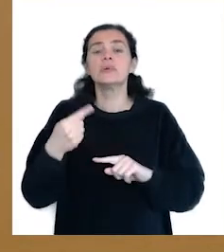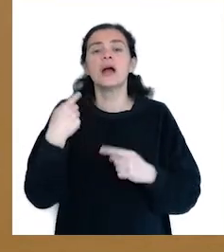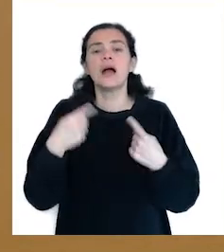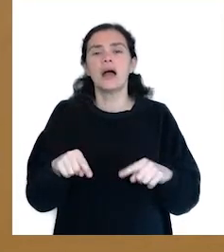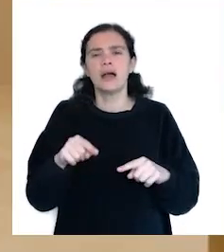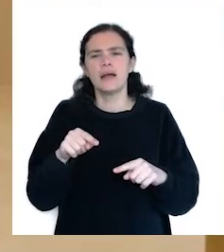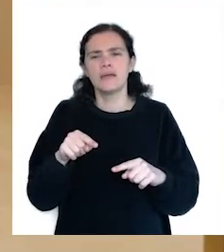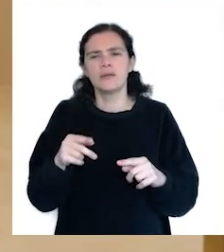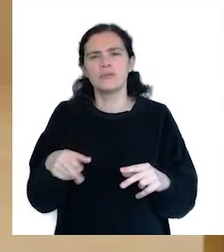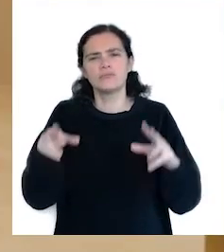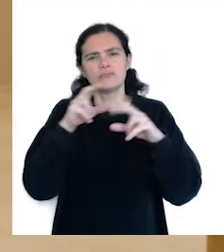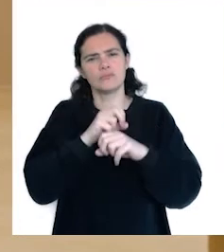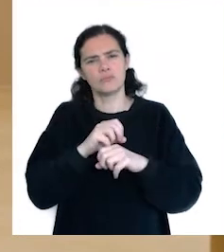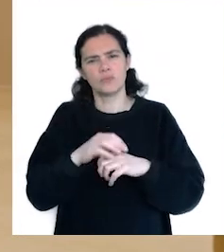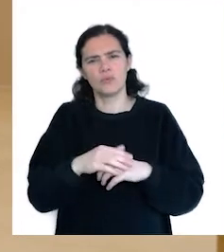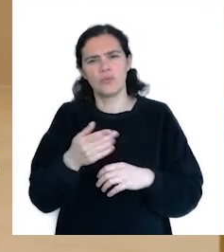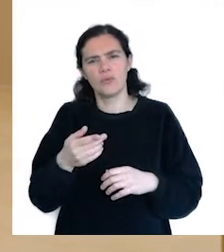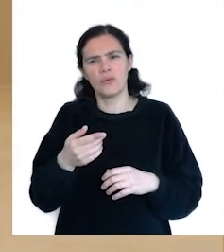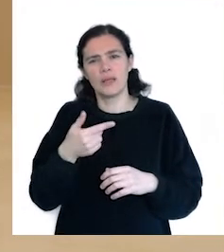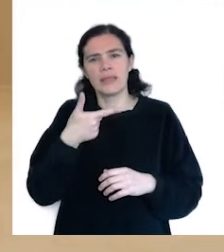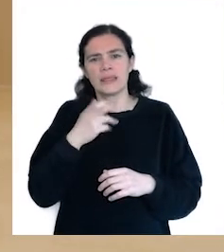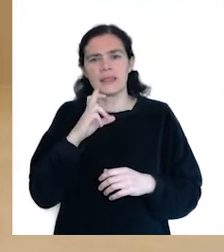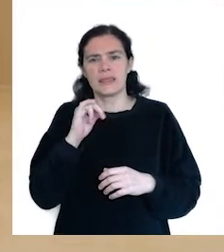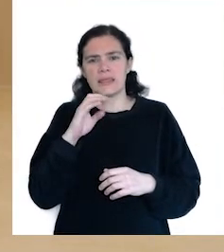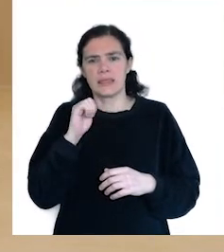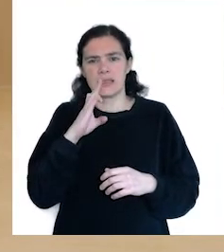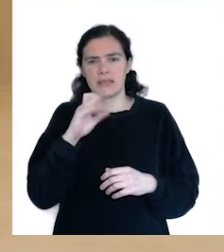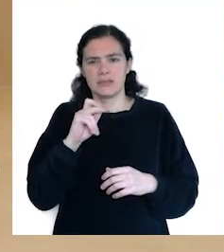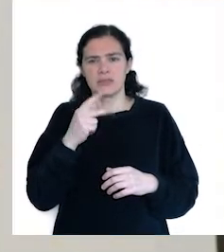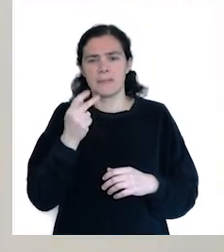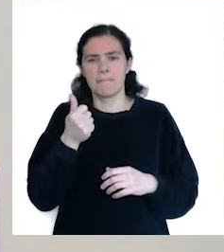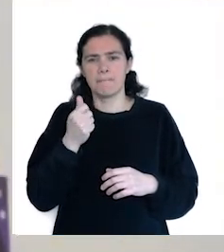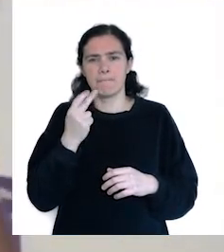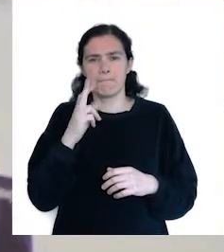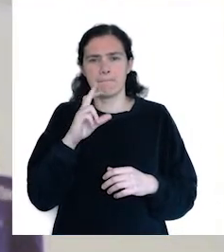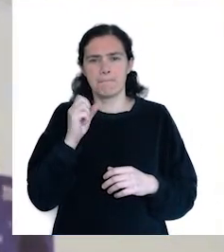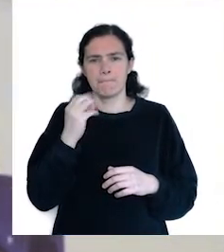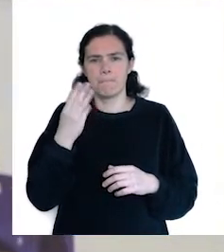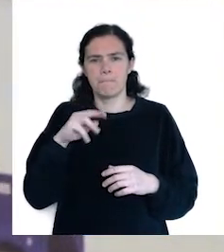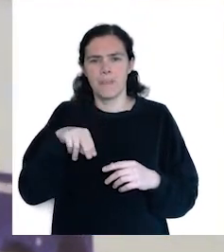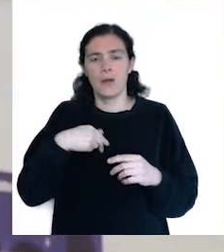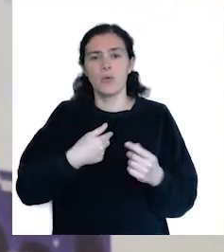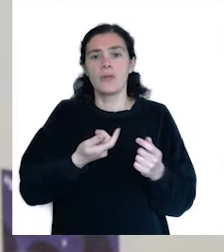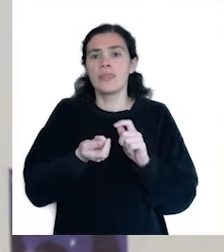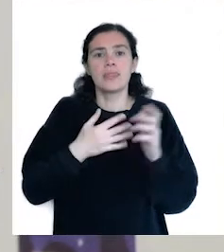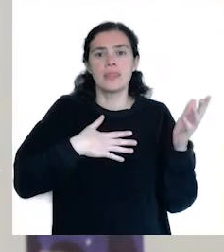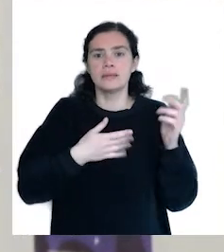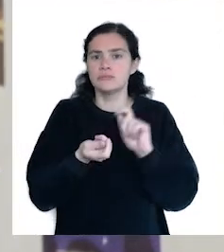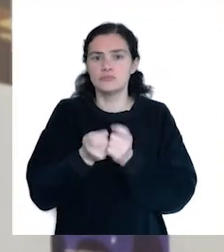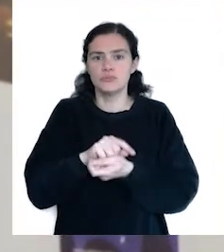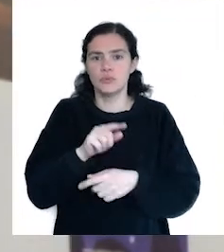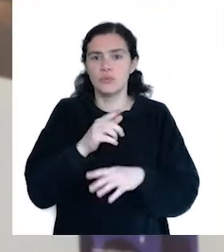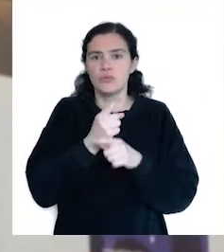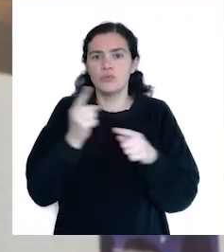Andy Warhol. Then you have another generation, like Trisha Brown, that totally changed